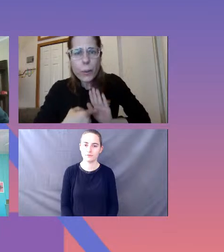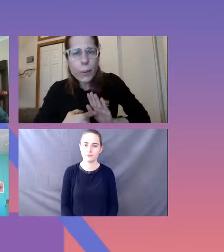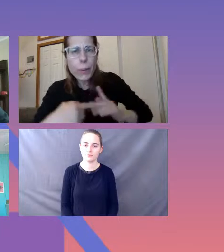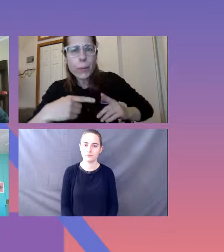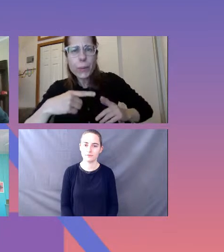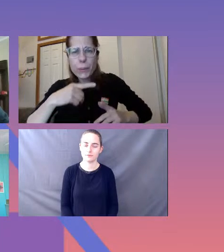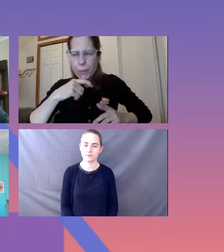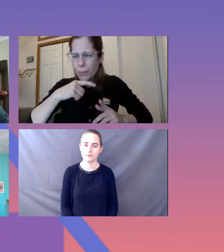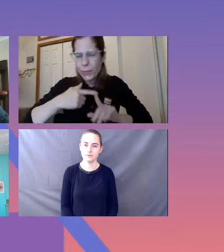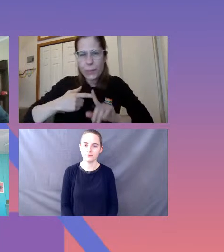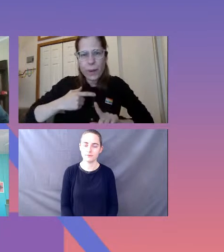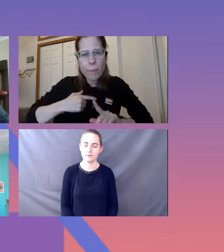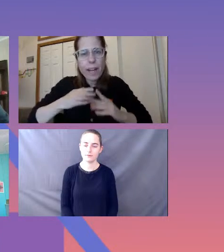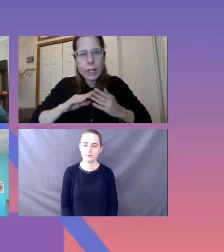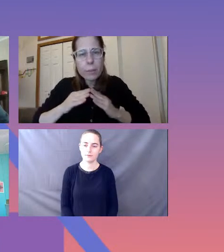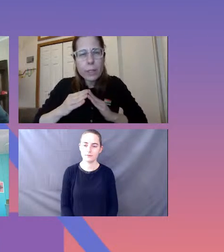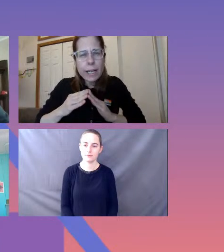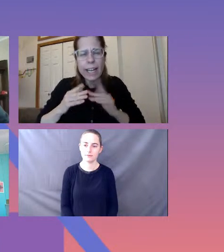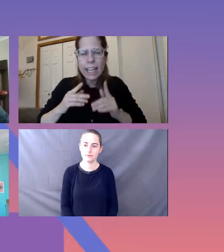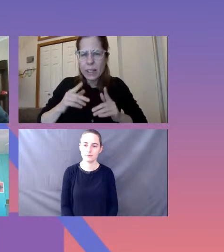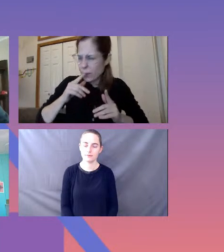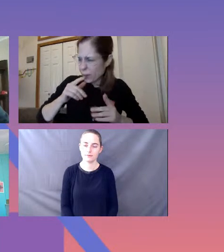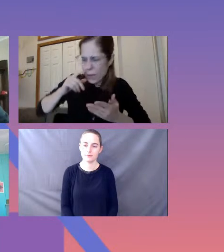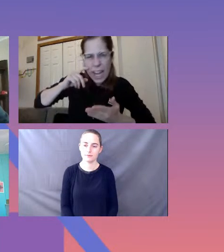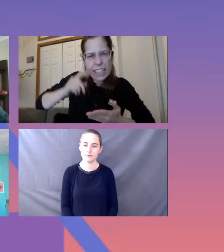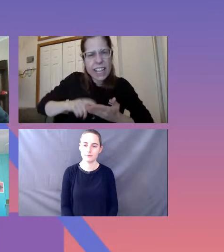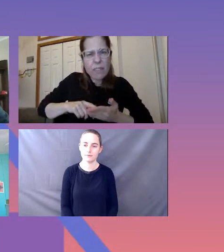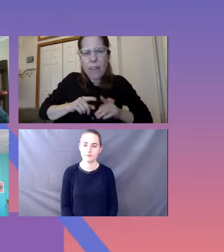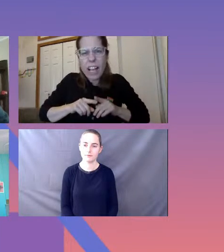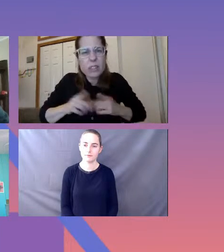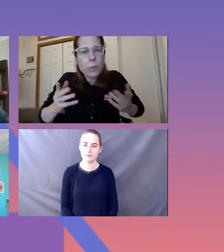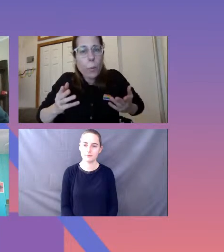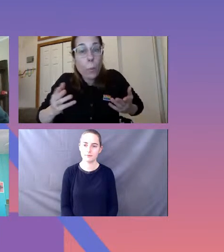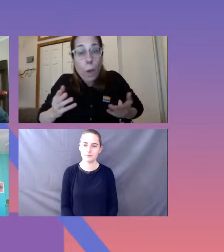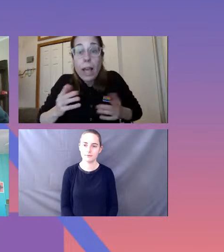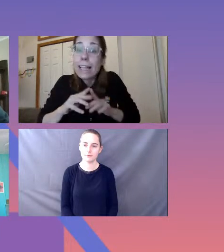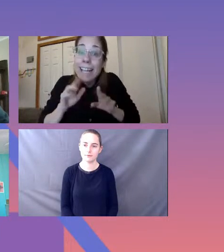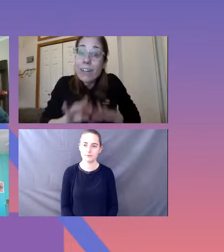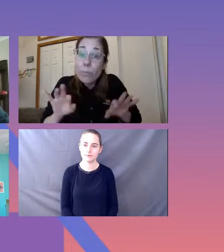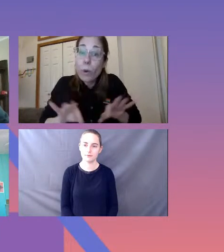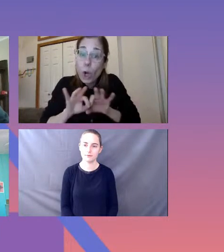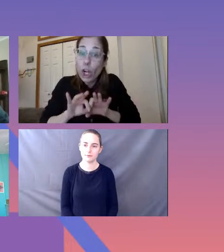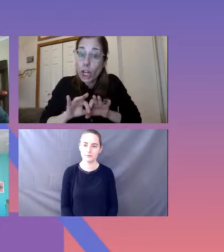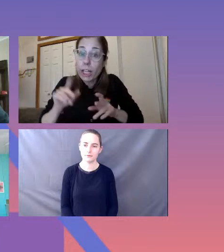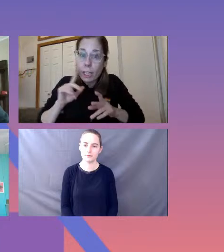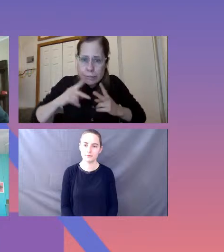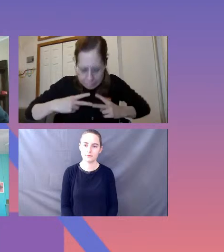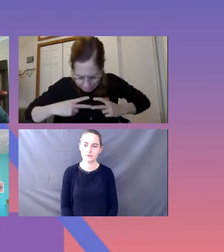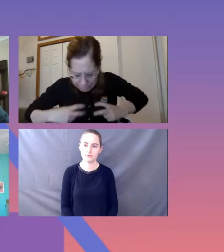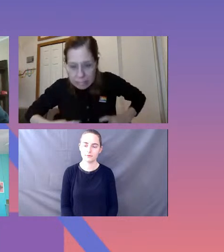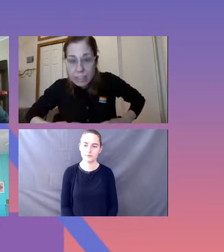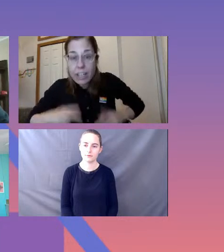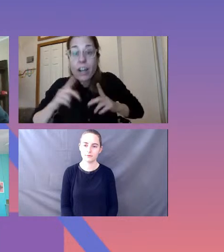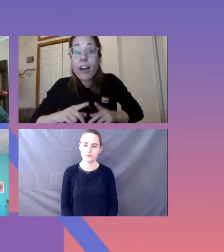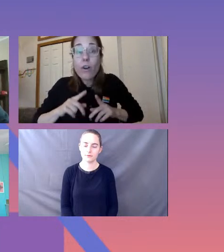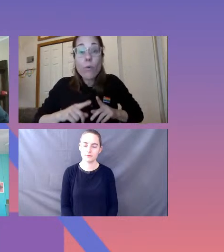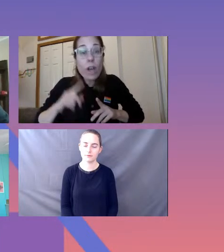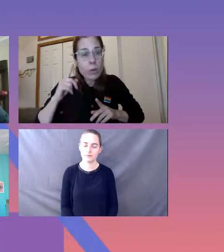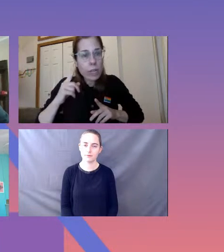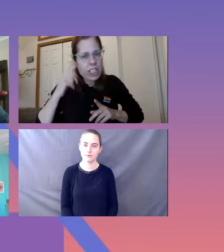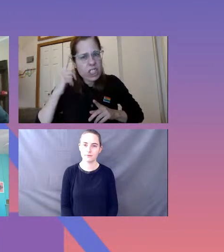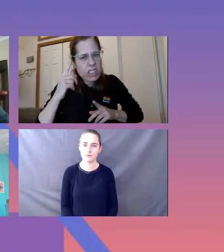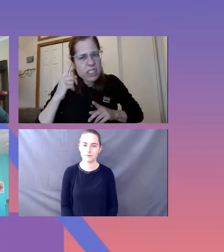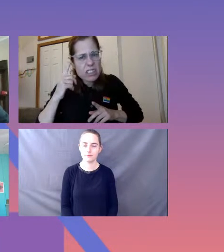who are we can identify. And I think that's a very important thing, especially as we talk more and more about the construct around